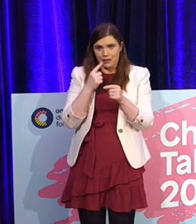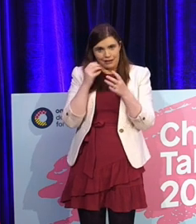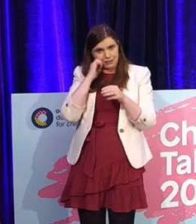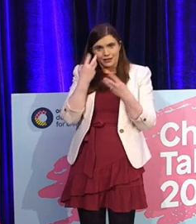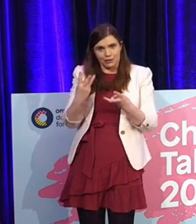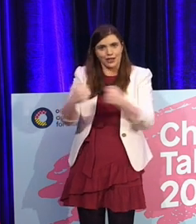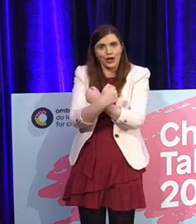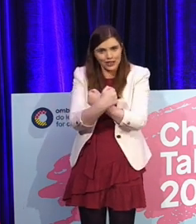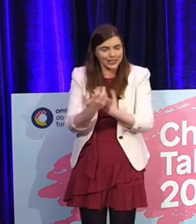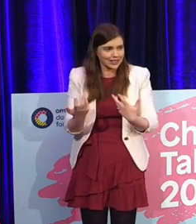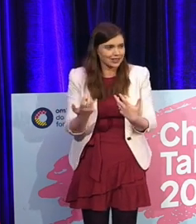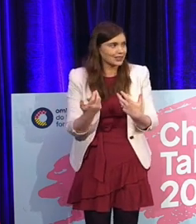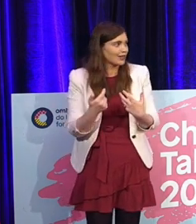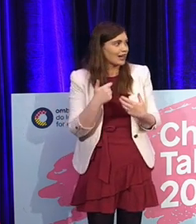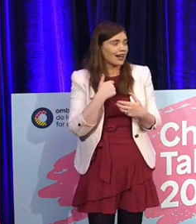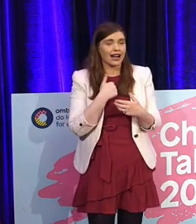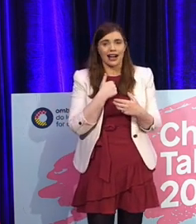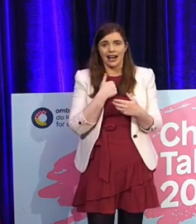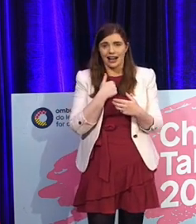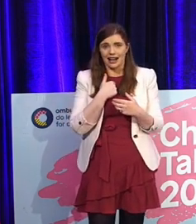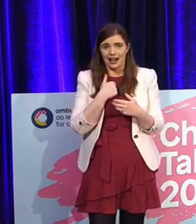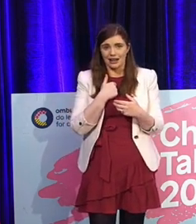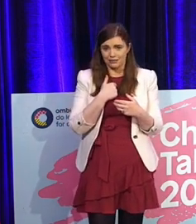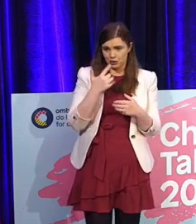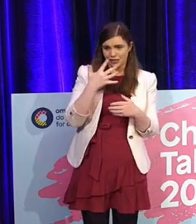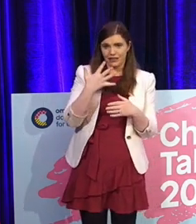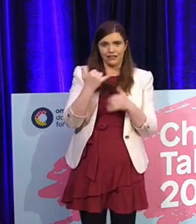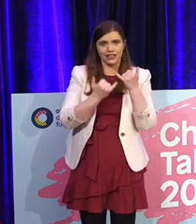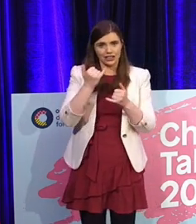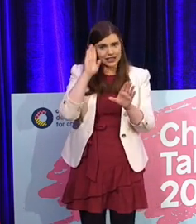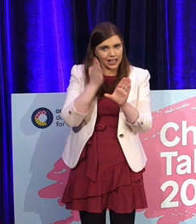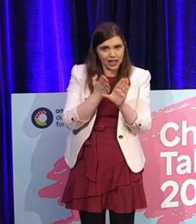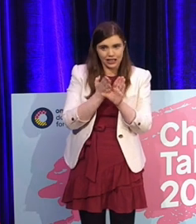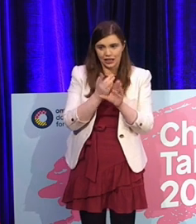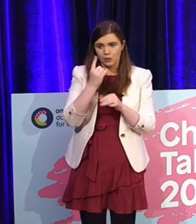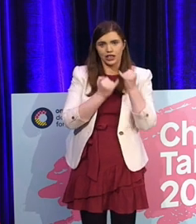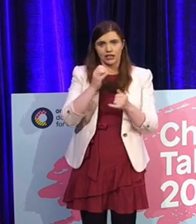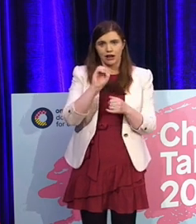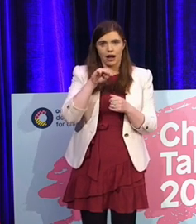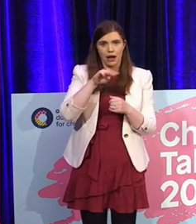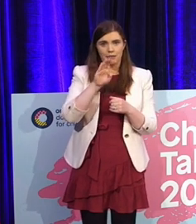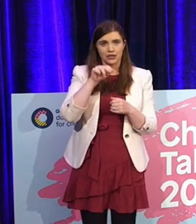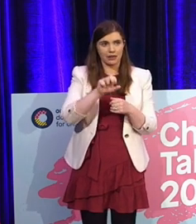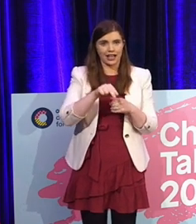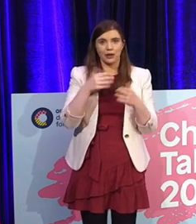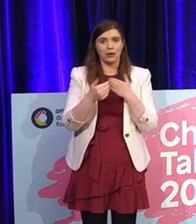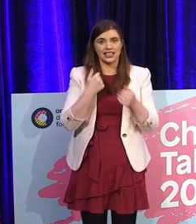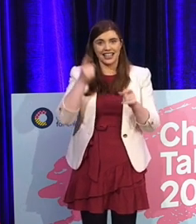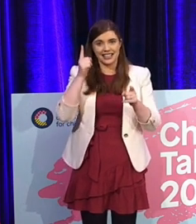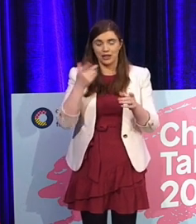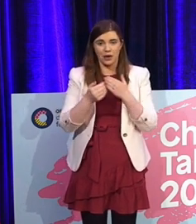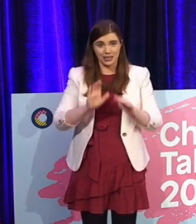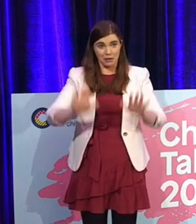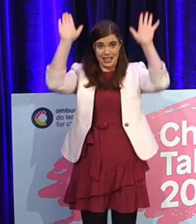real well-qualified 25 years as a psychologist and 1 year as an ombudsman, I did exactly what I should have done. Put my hands in the head